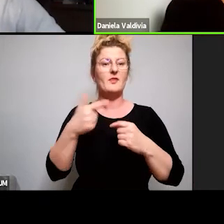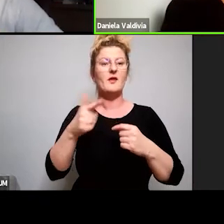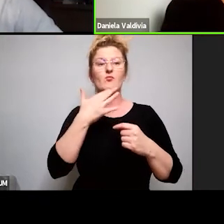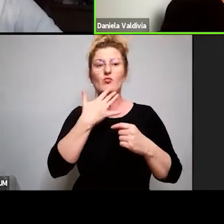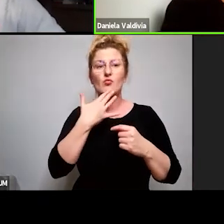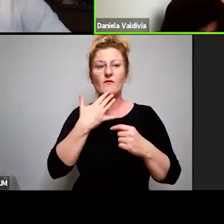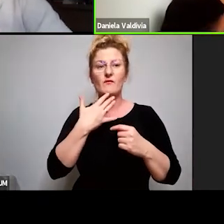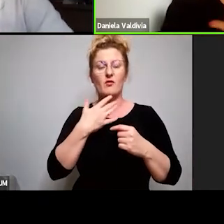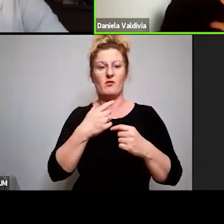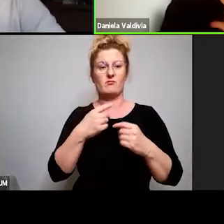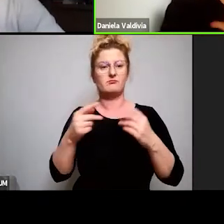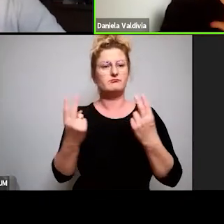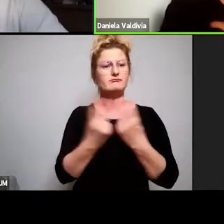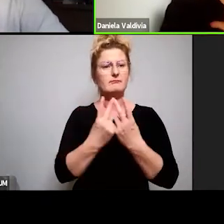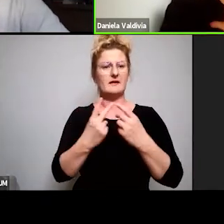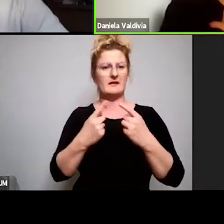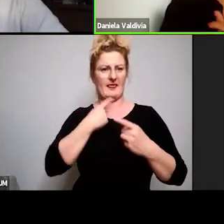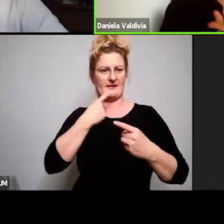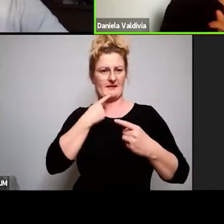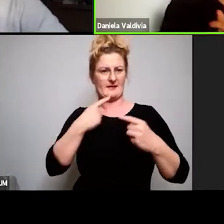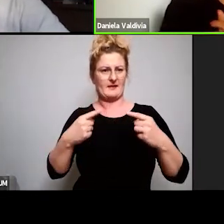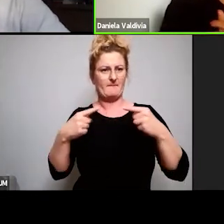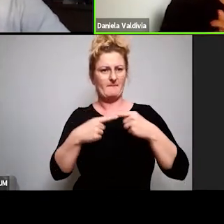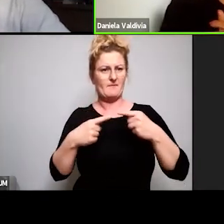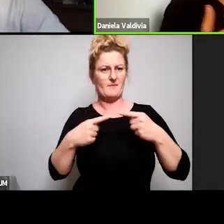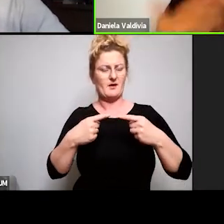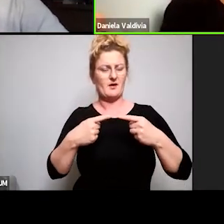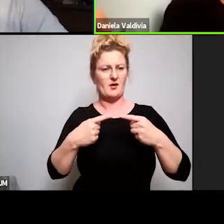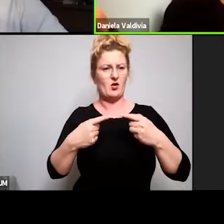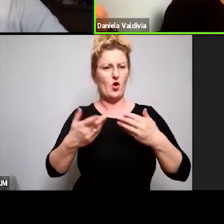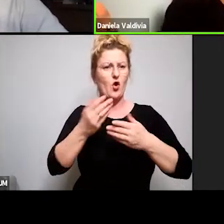violence. So people lose